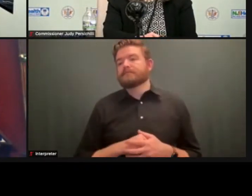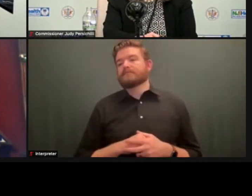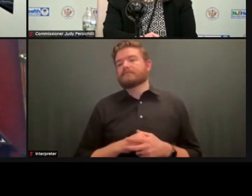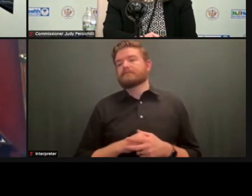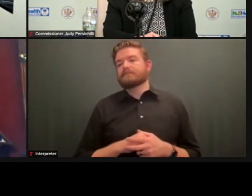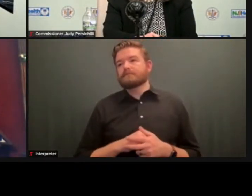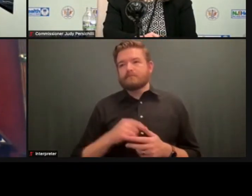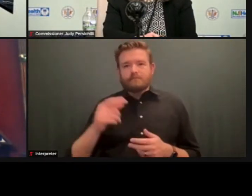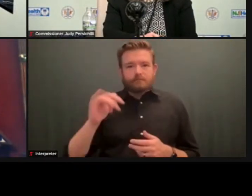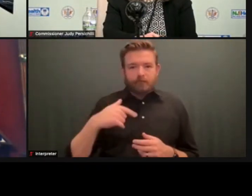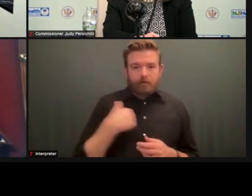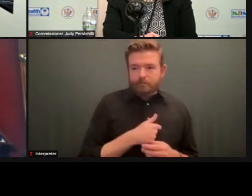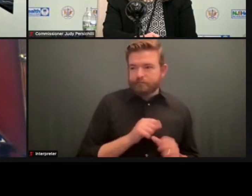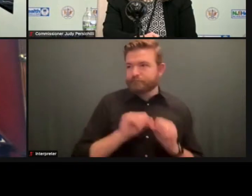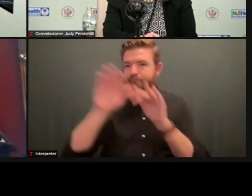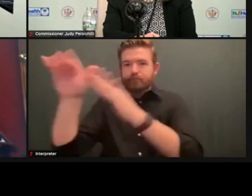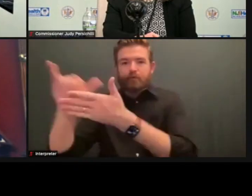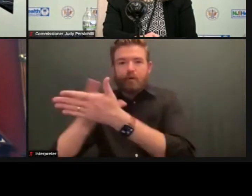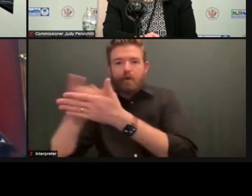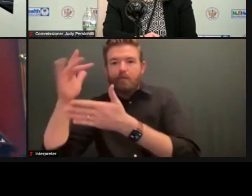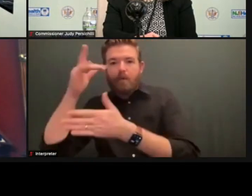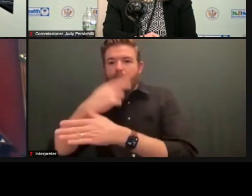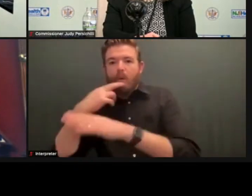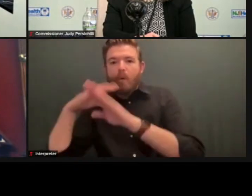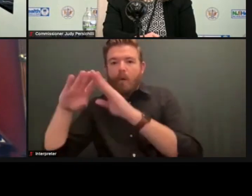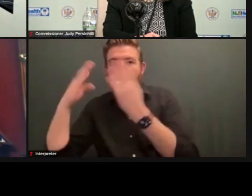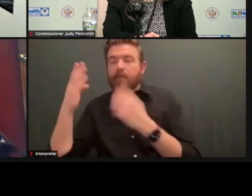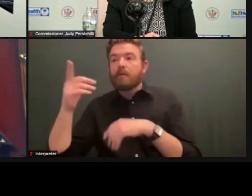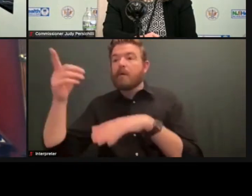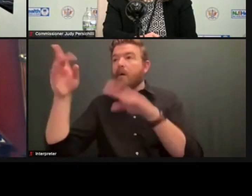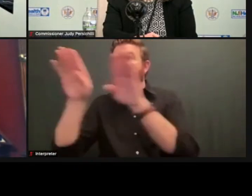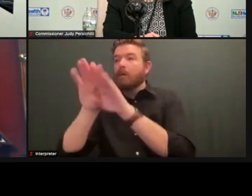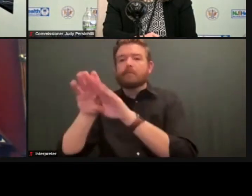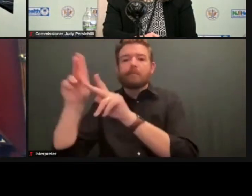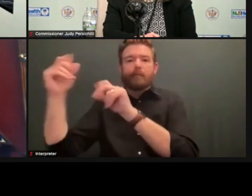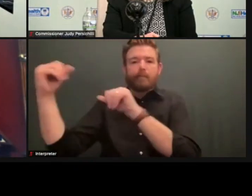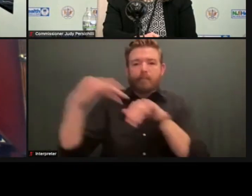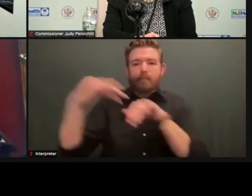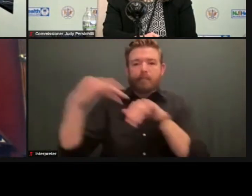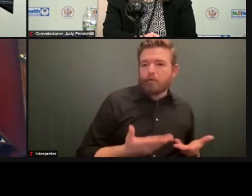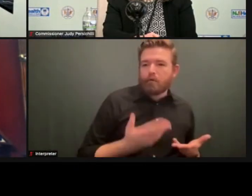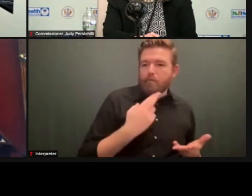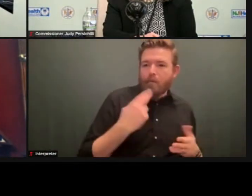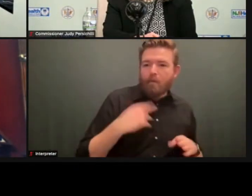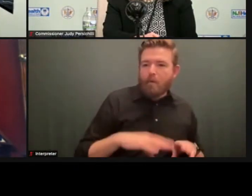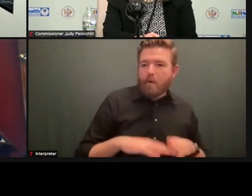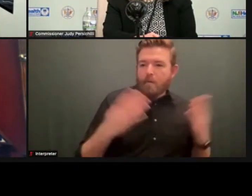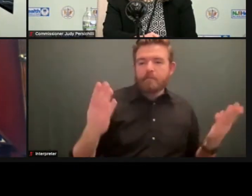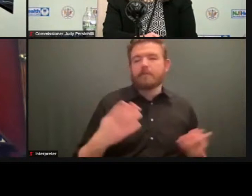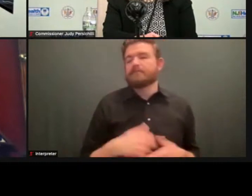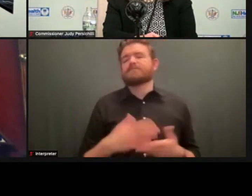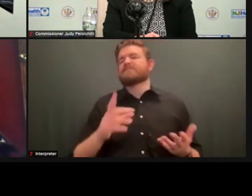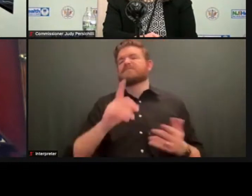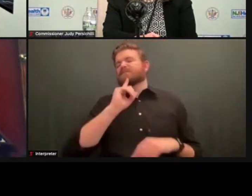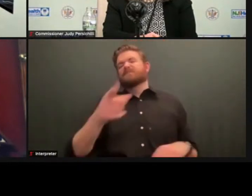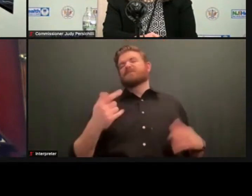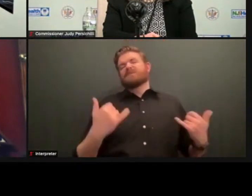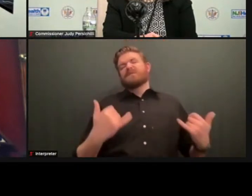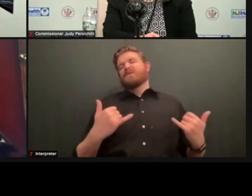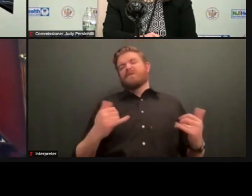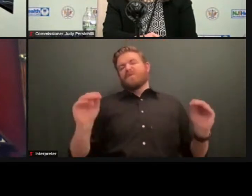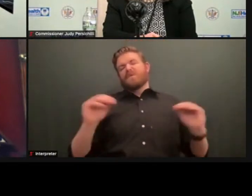and capacity issues, et cetera? That's just something that we're just not as concerned about.